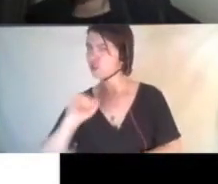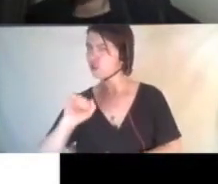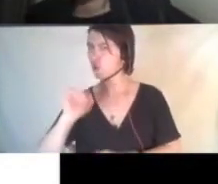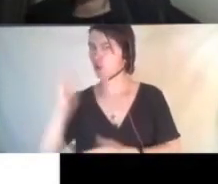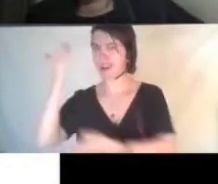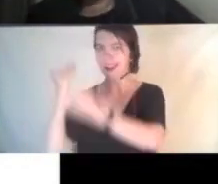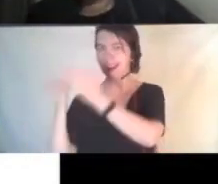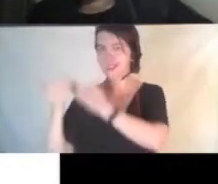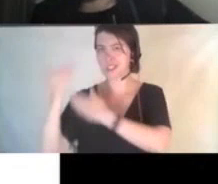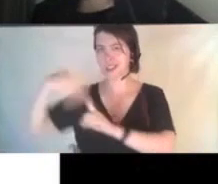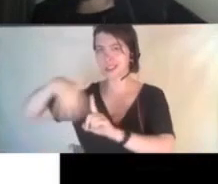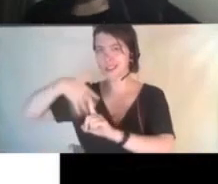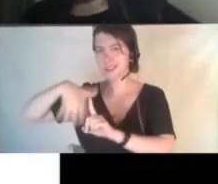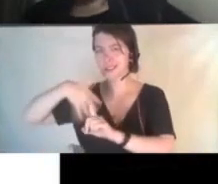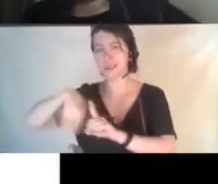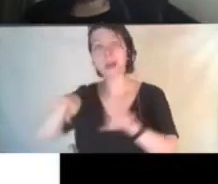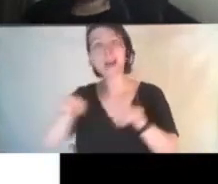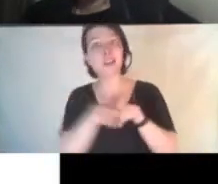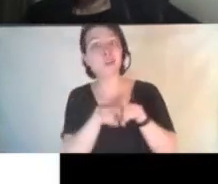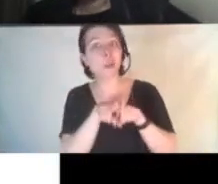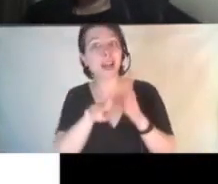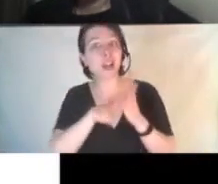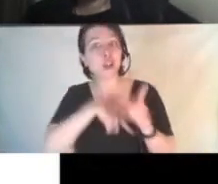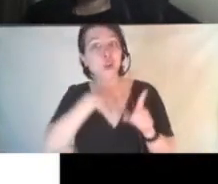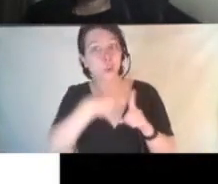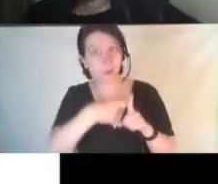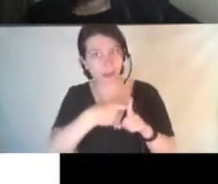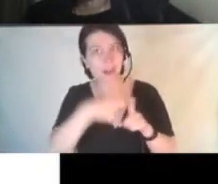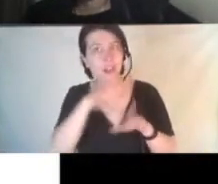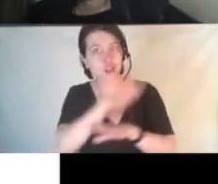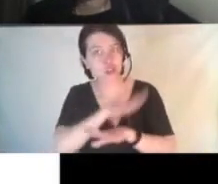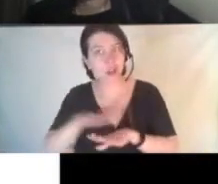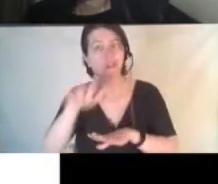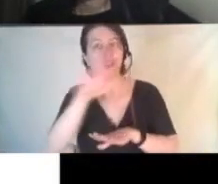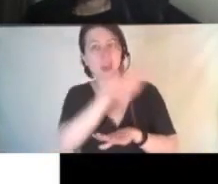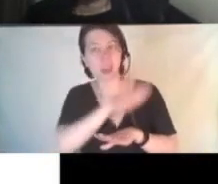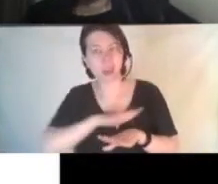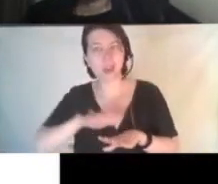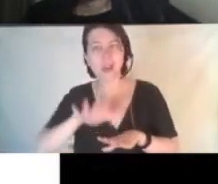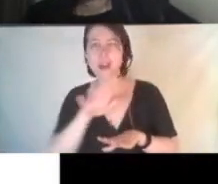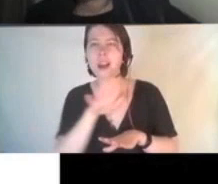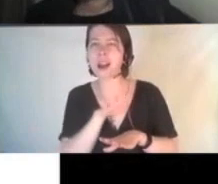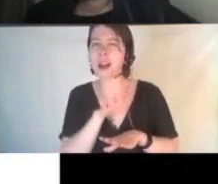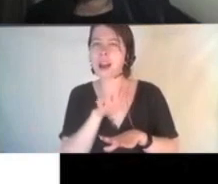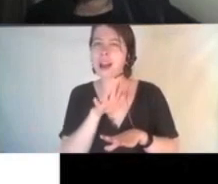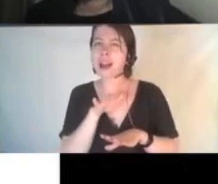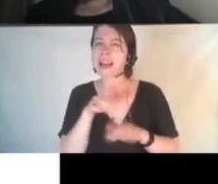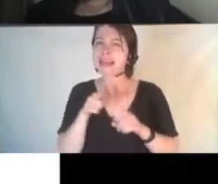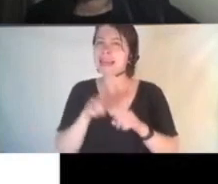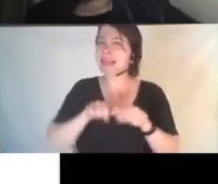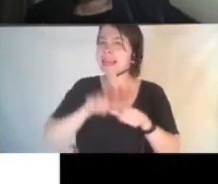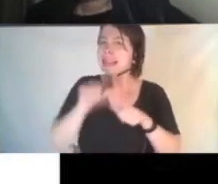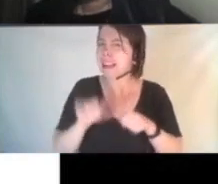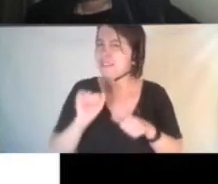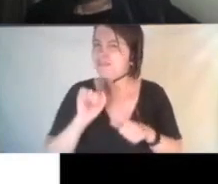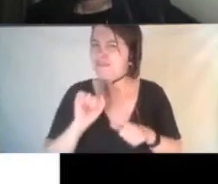also the UK in general. Yeah, that led you down the route of doing some very political stuff.